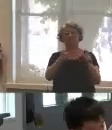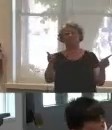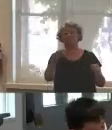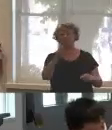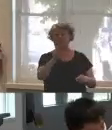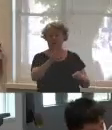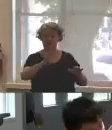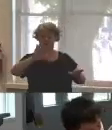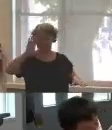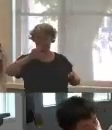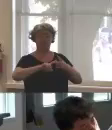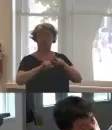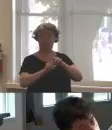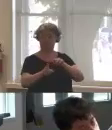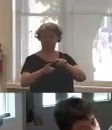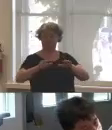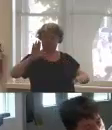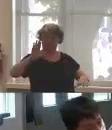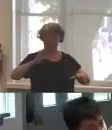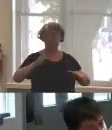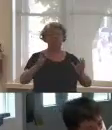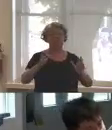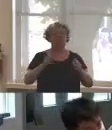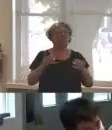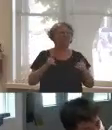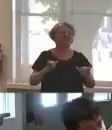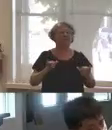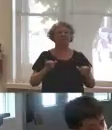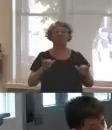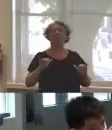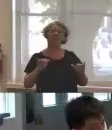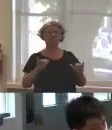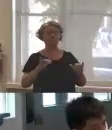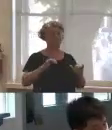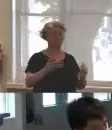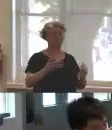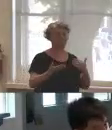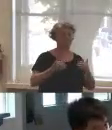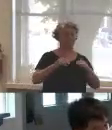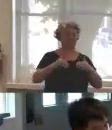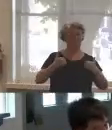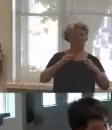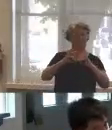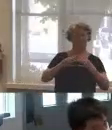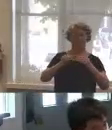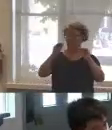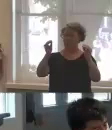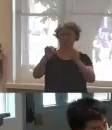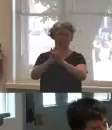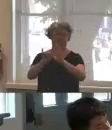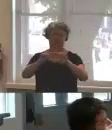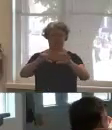PR status or convention refugee status, but that hasn't stopped us from working with youth and their families that are in precarious